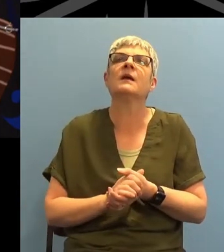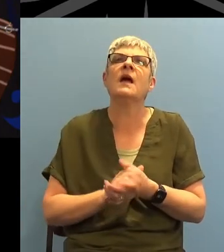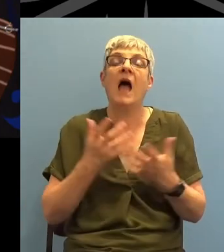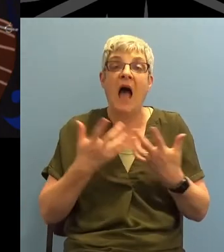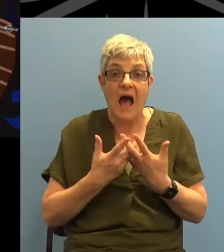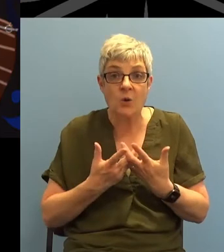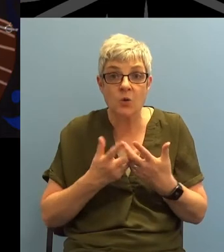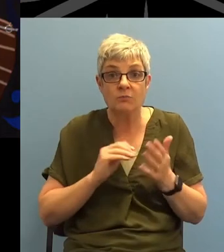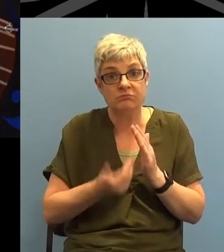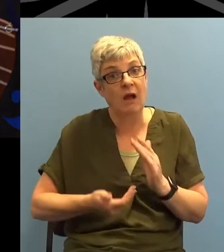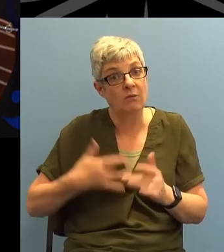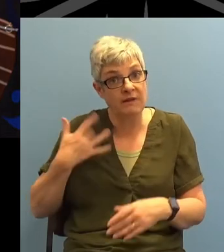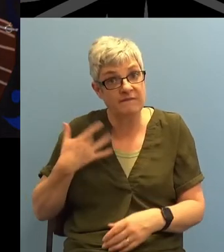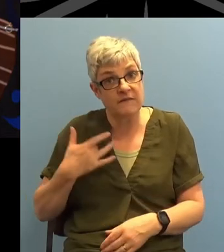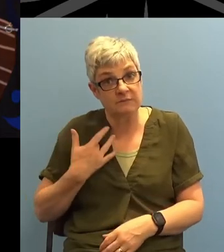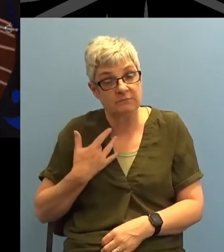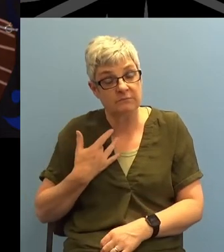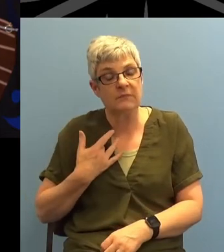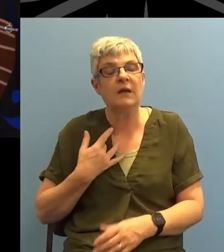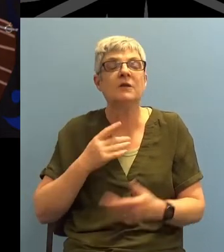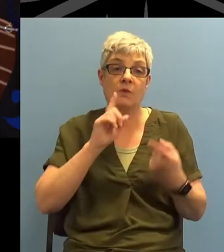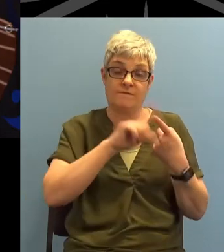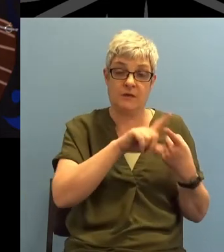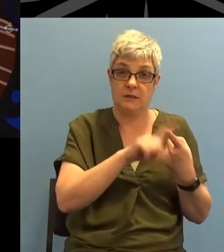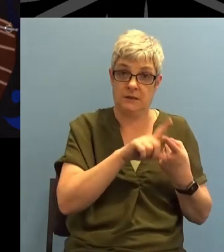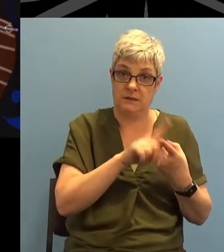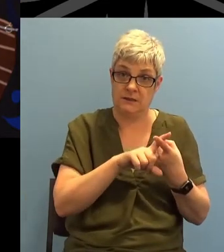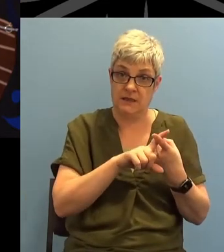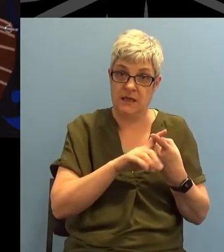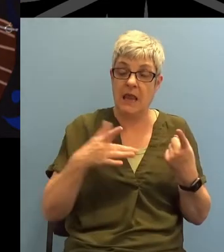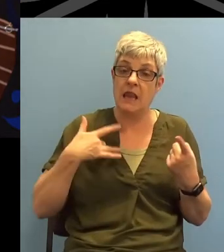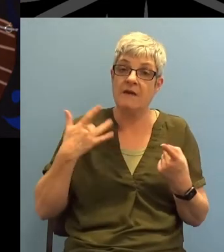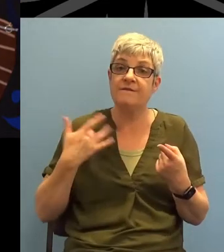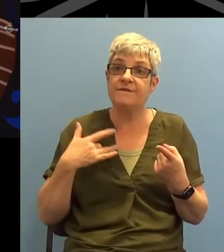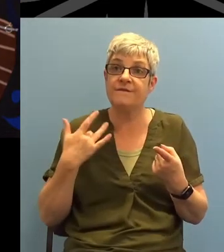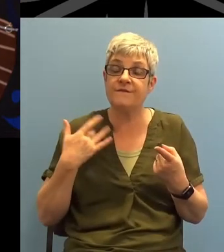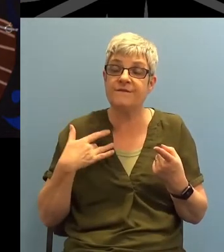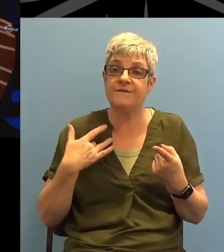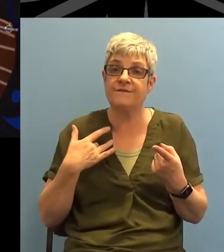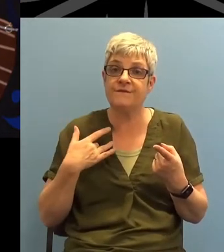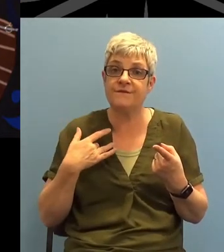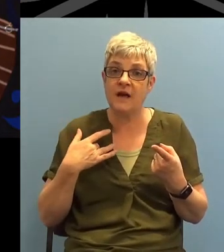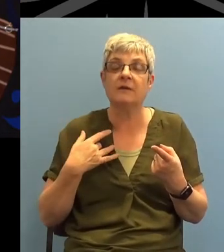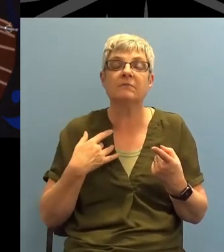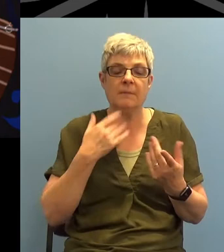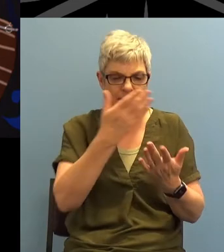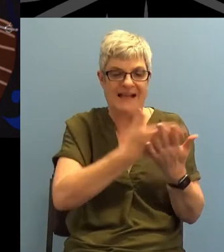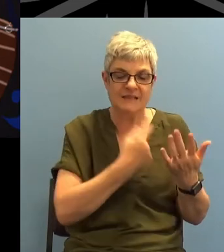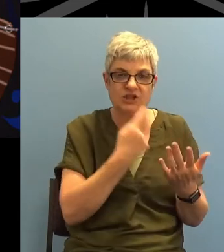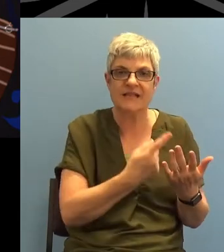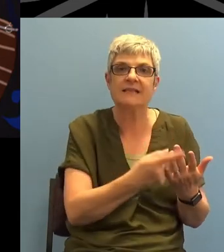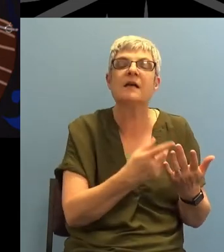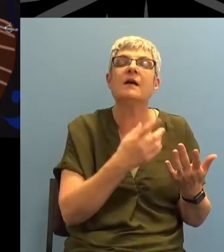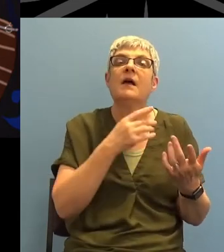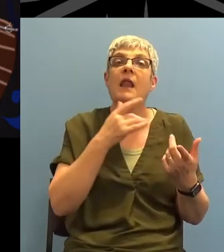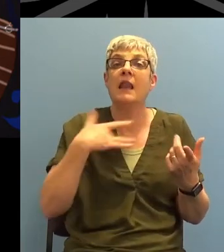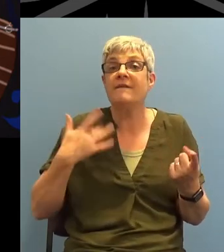How shall we now live? First of all, live, the passage says,